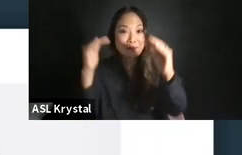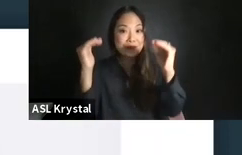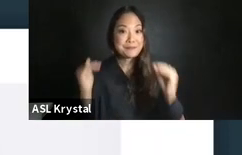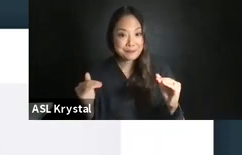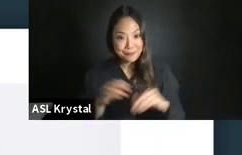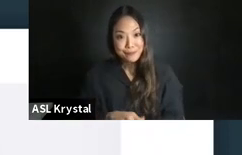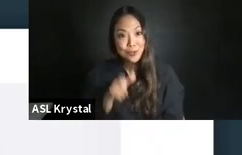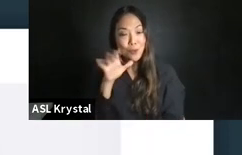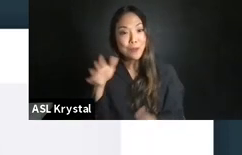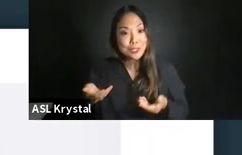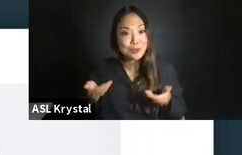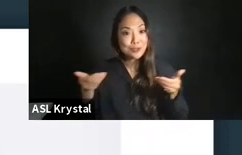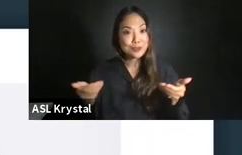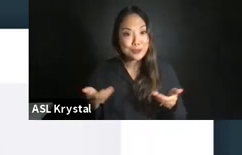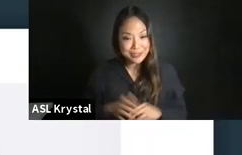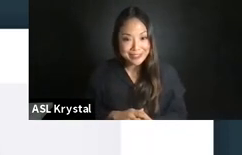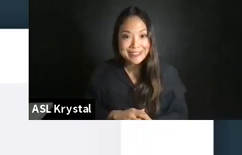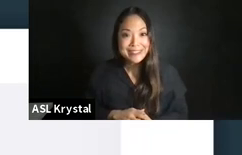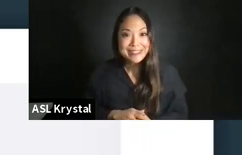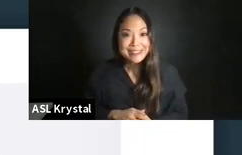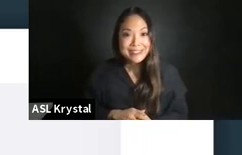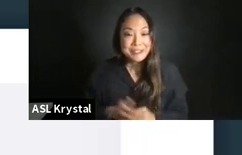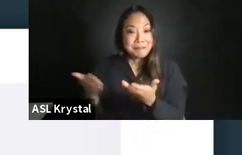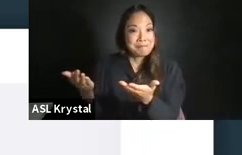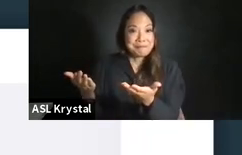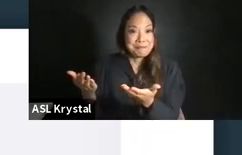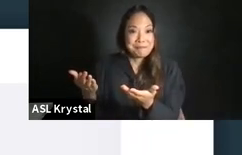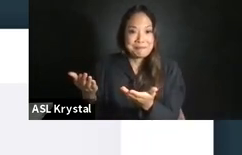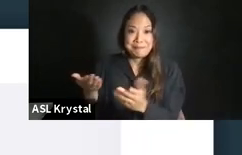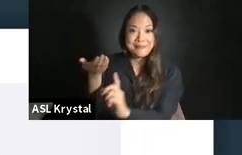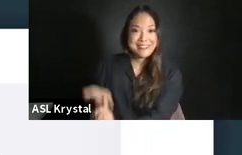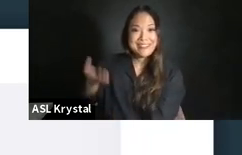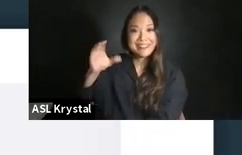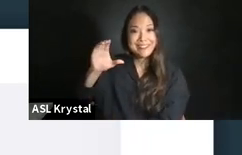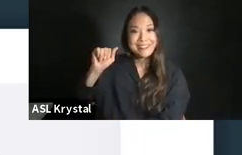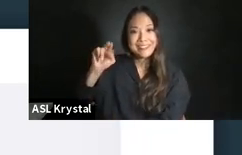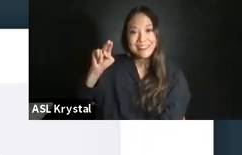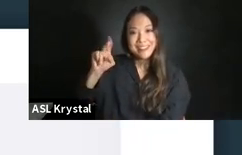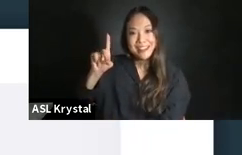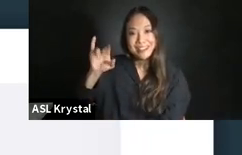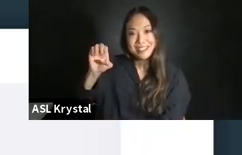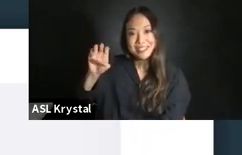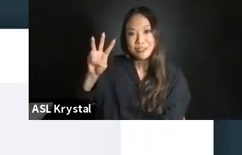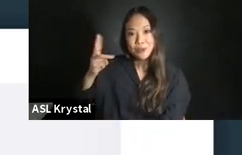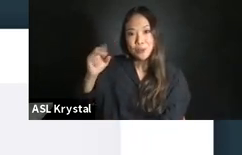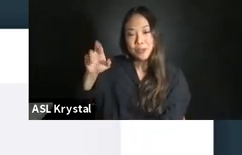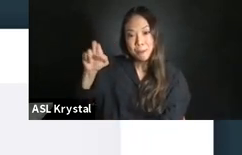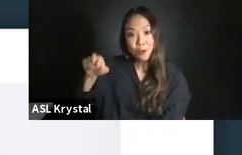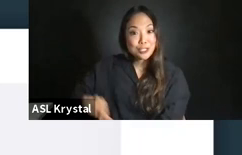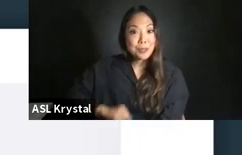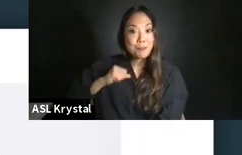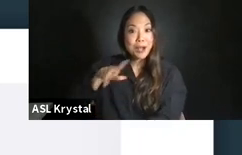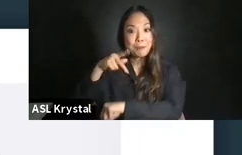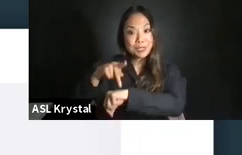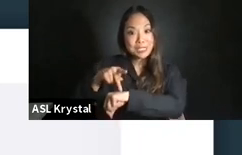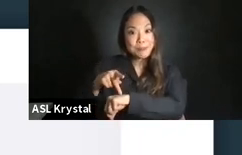to introduce uh is none other than candice whitmore candace is the proud principal of the nathan